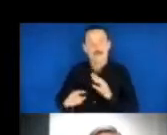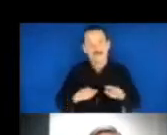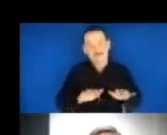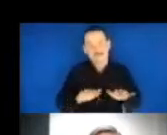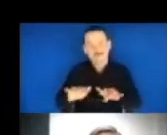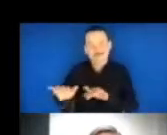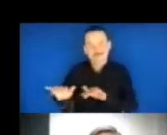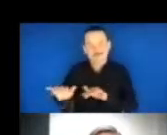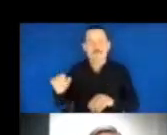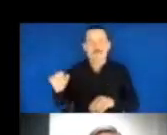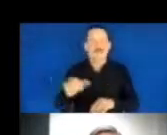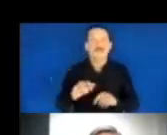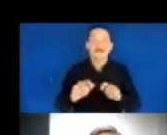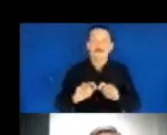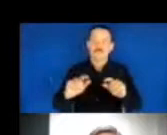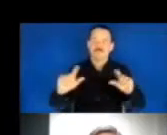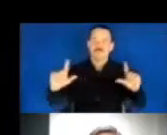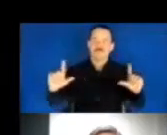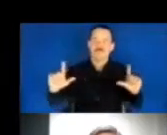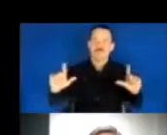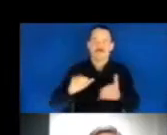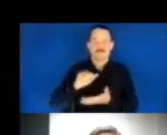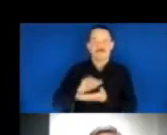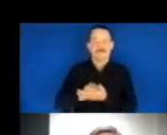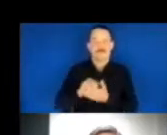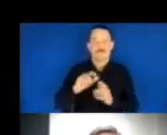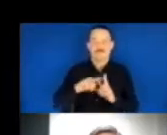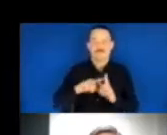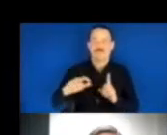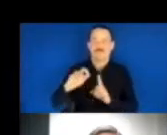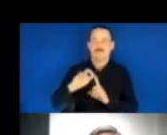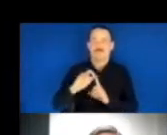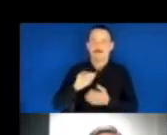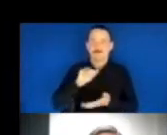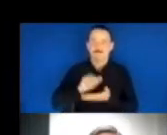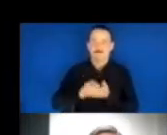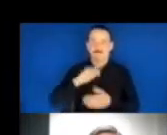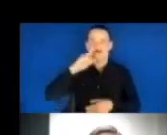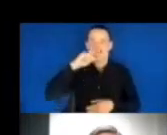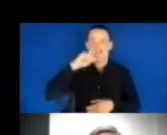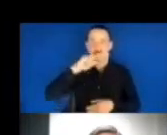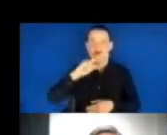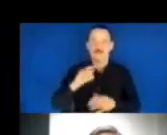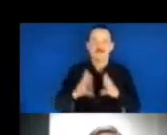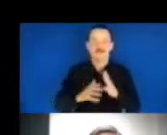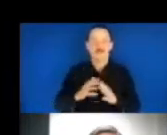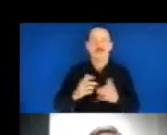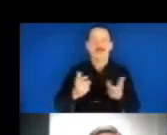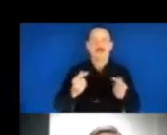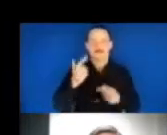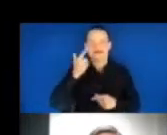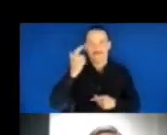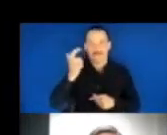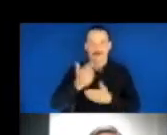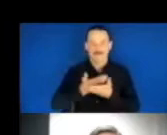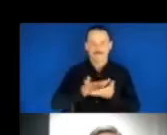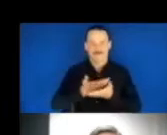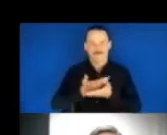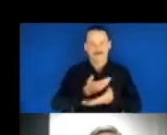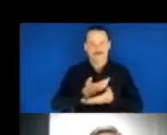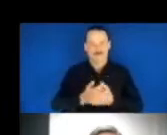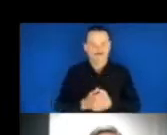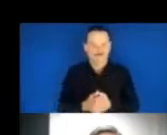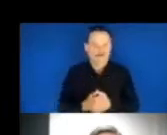right department where the people are that you need to talk to. So any student who has a disability or a